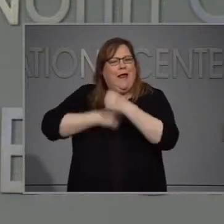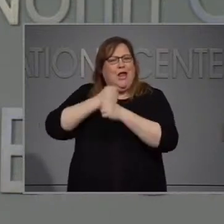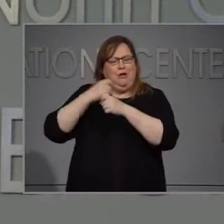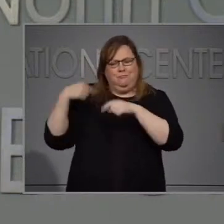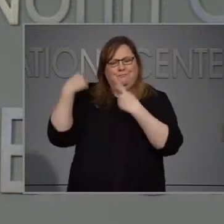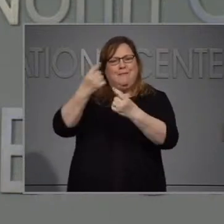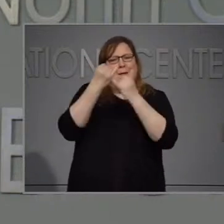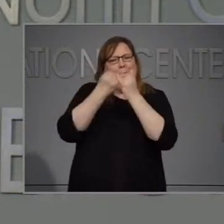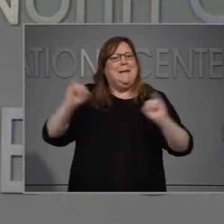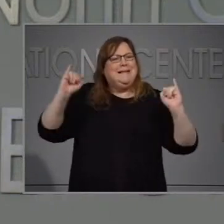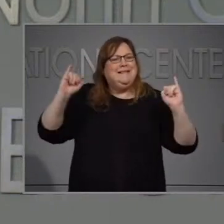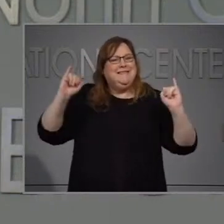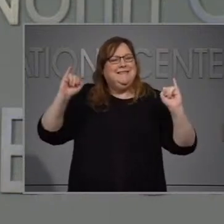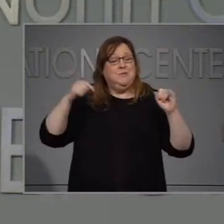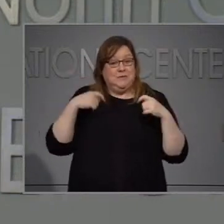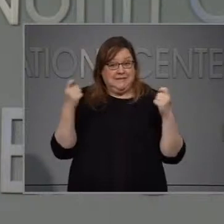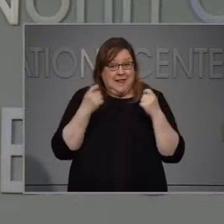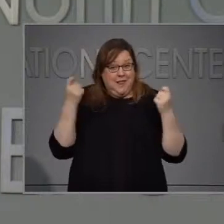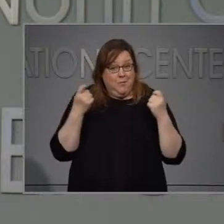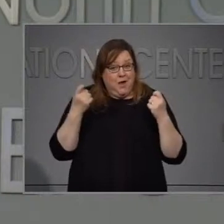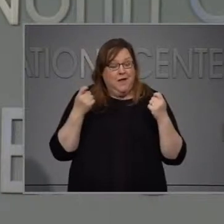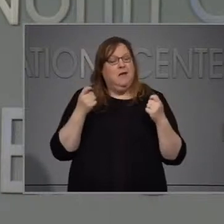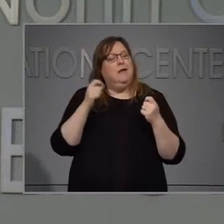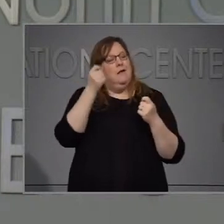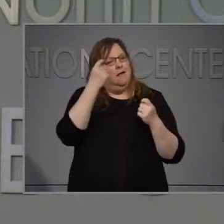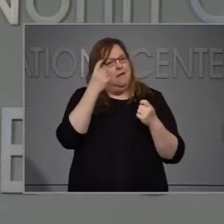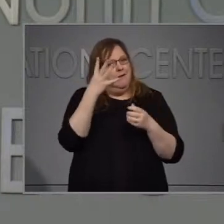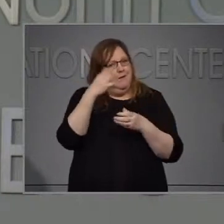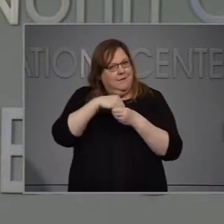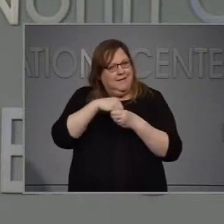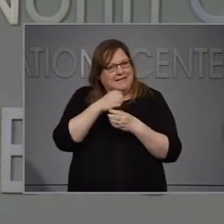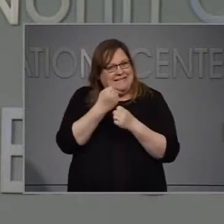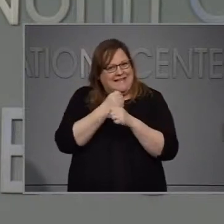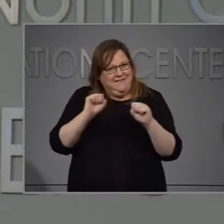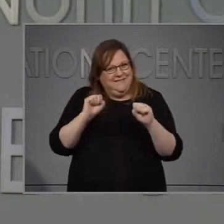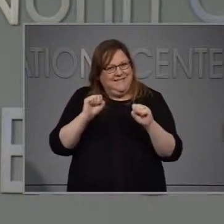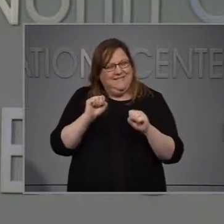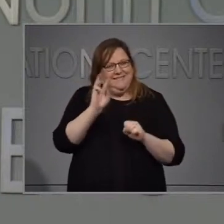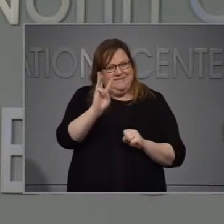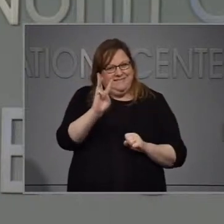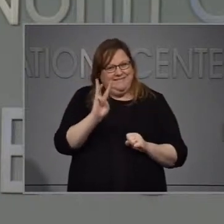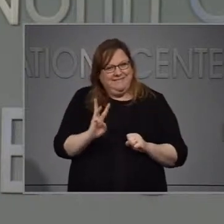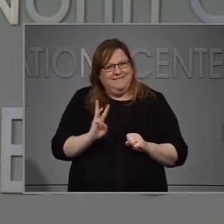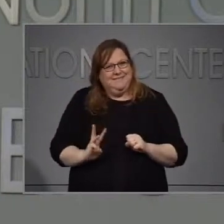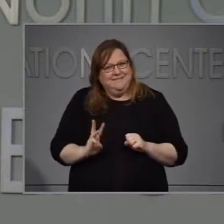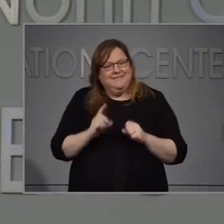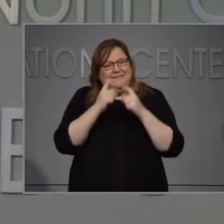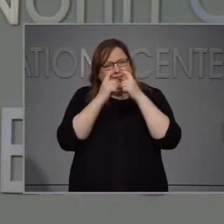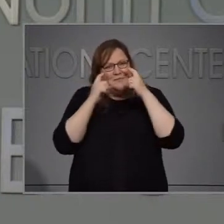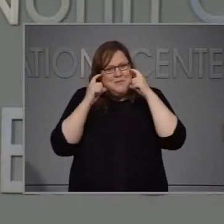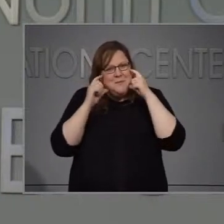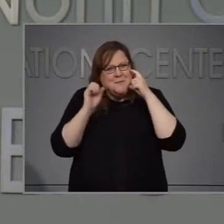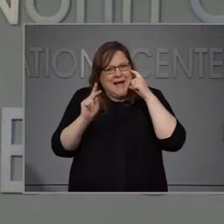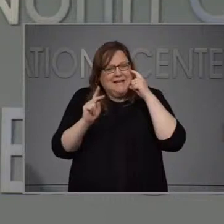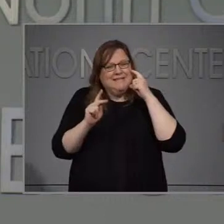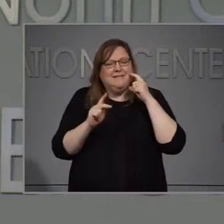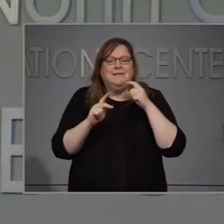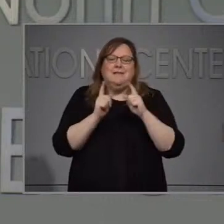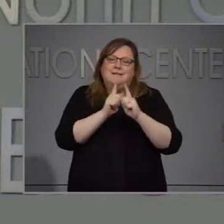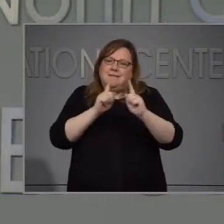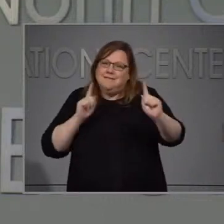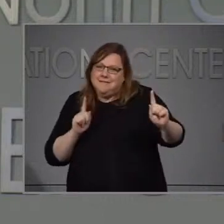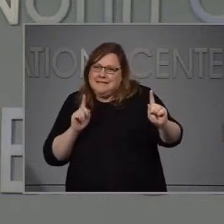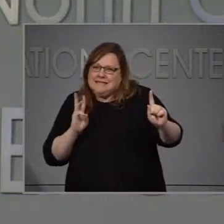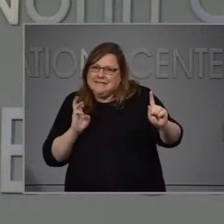waiting at least 6 feet apart, and washing our hands frequently. It'll be easy to be tempted to gather and celebrate this